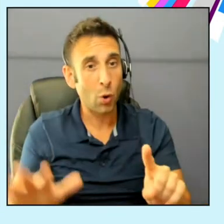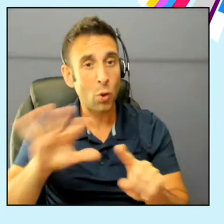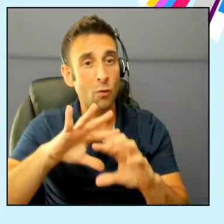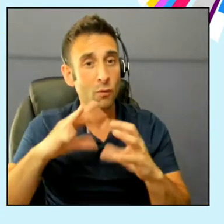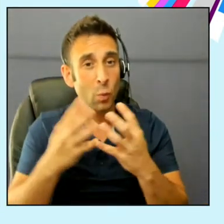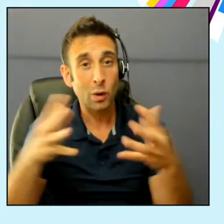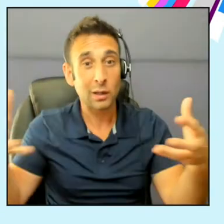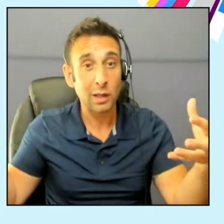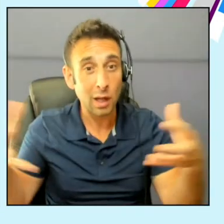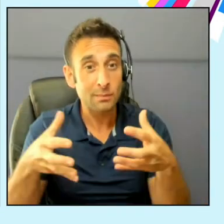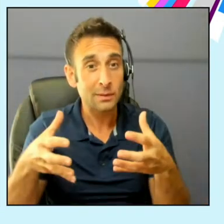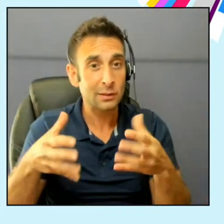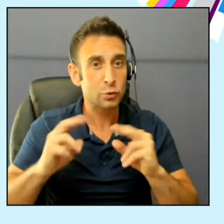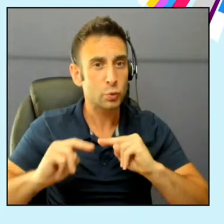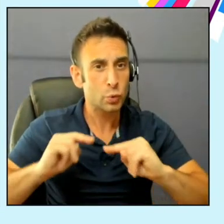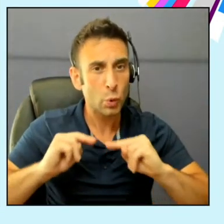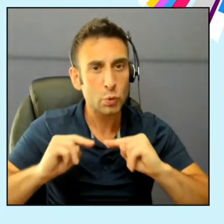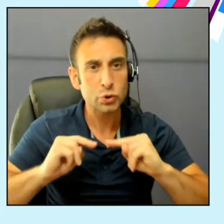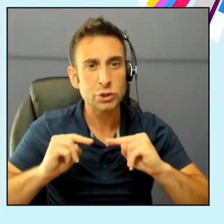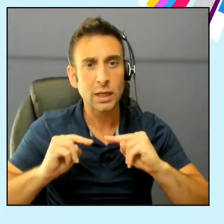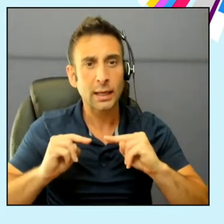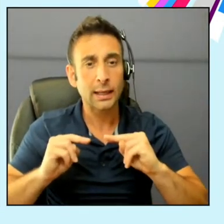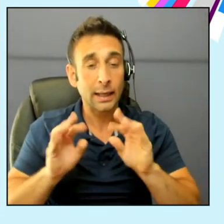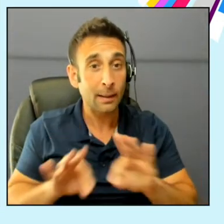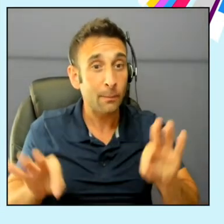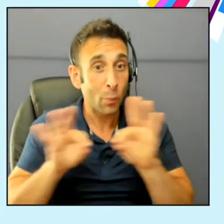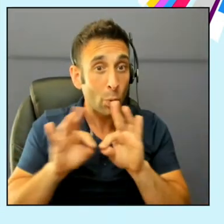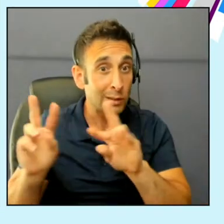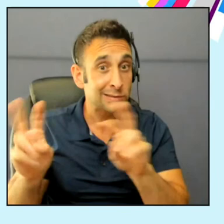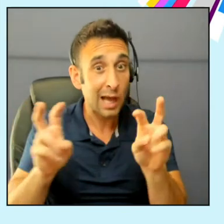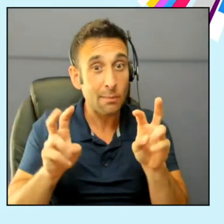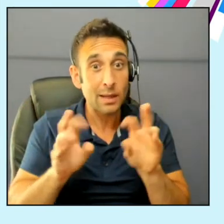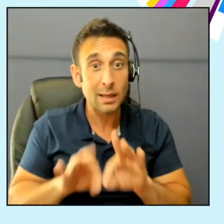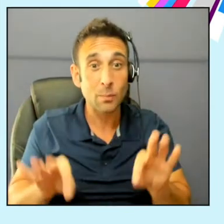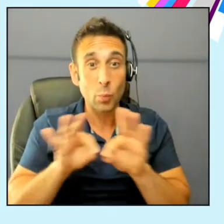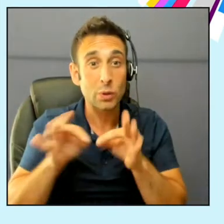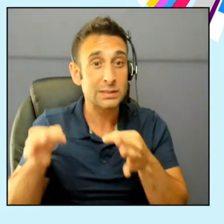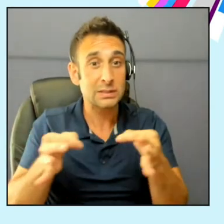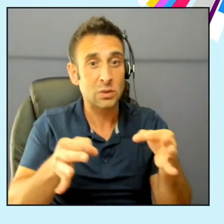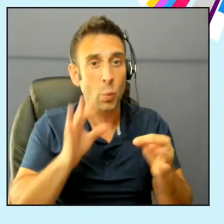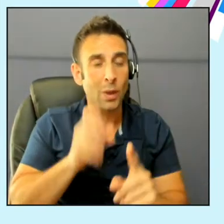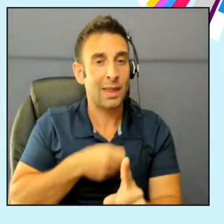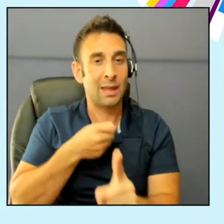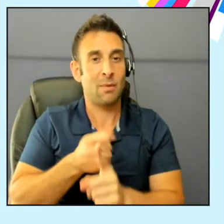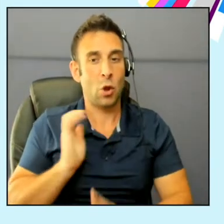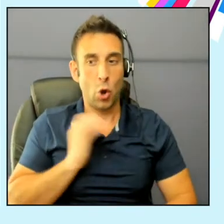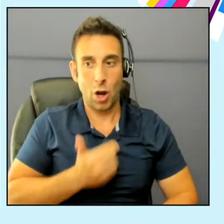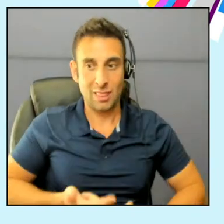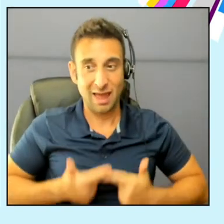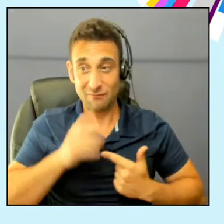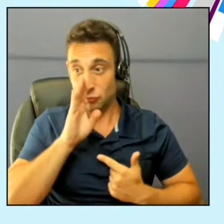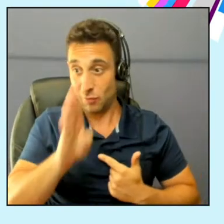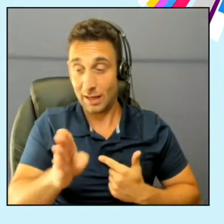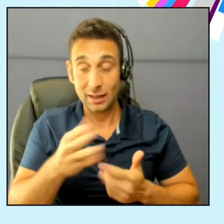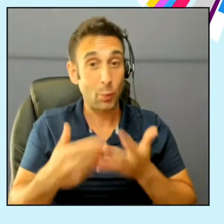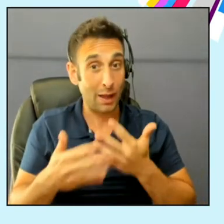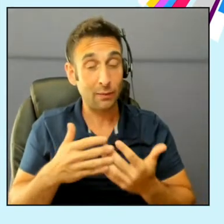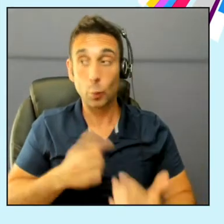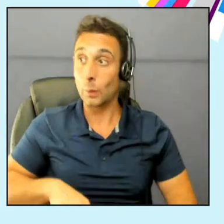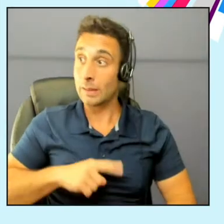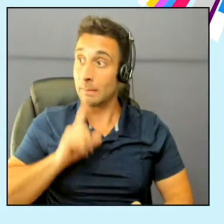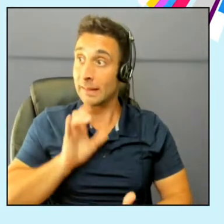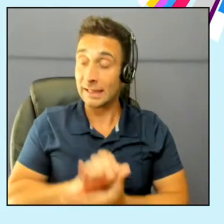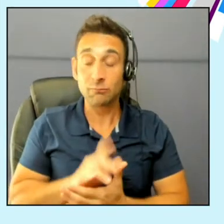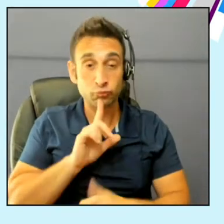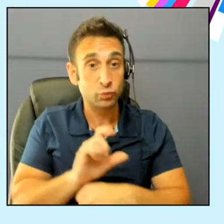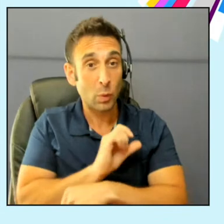to negotiate very, very important decisions can impact our lives directly, whether we like to believe it or not. So